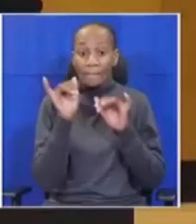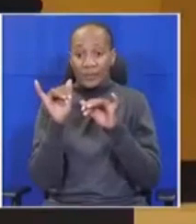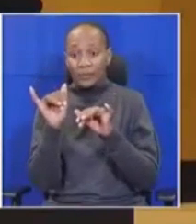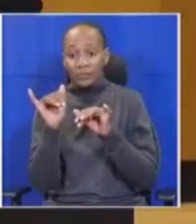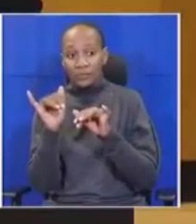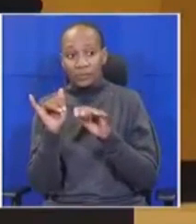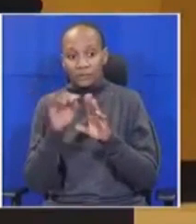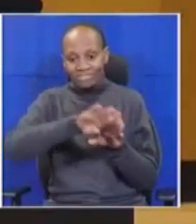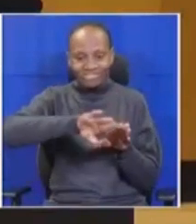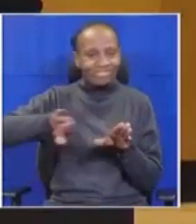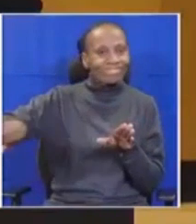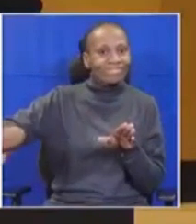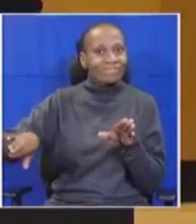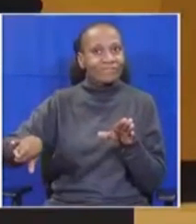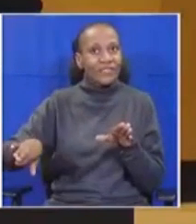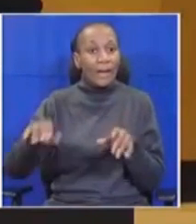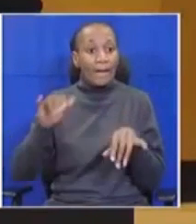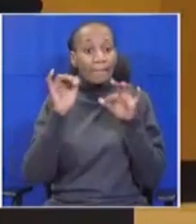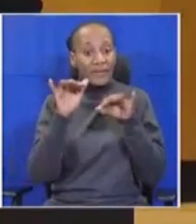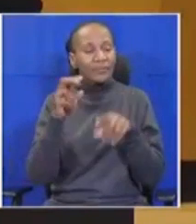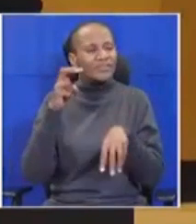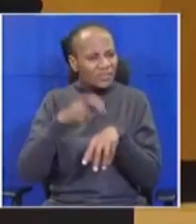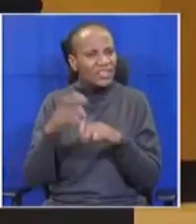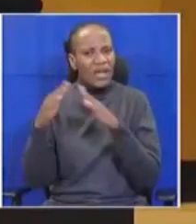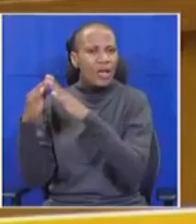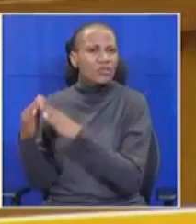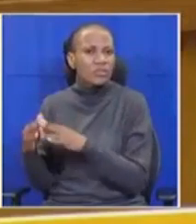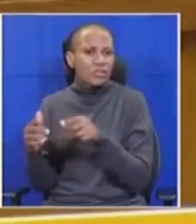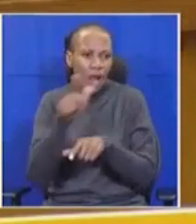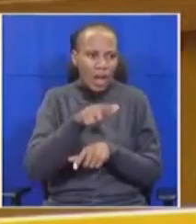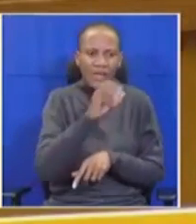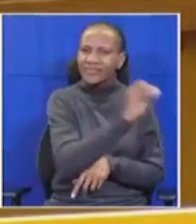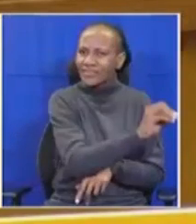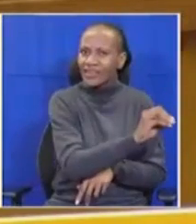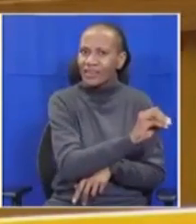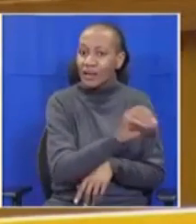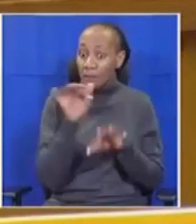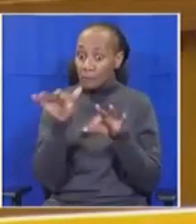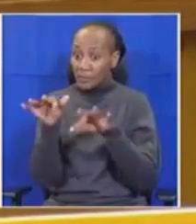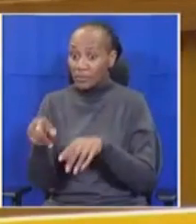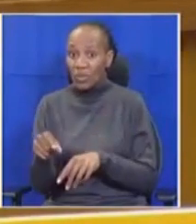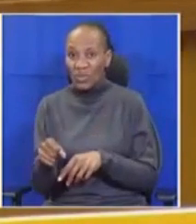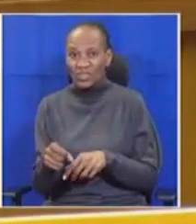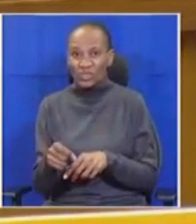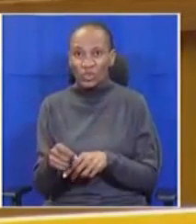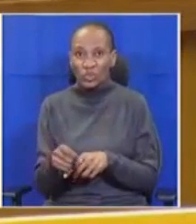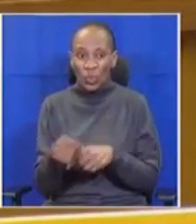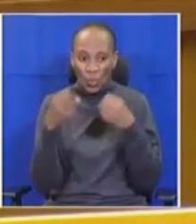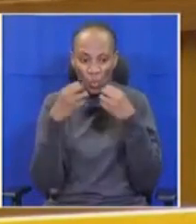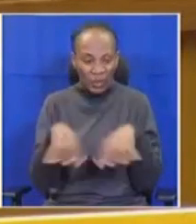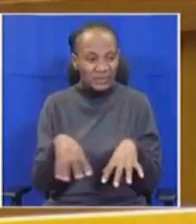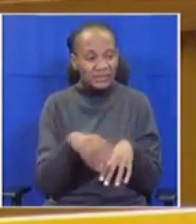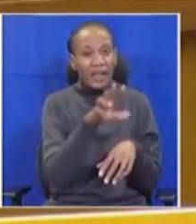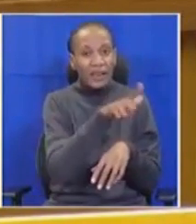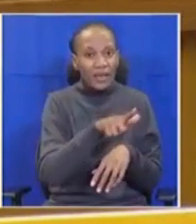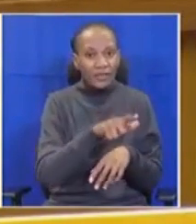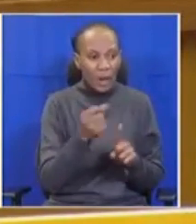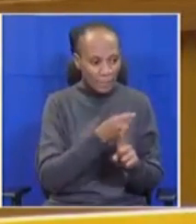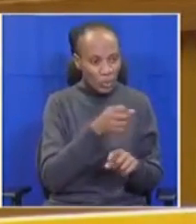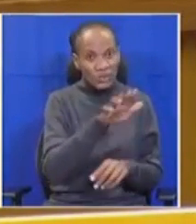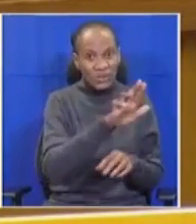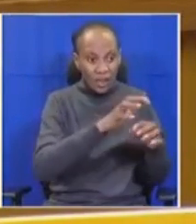and they are in need of housing. And they don't want to eat the land. They don't want to abuse the